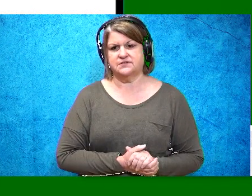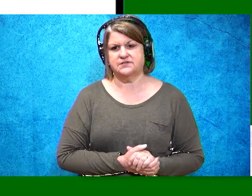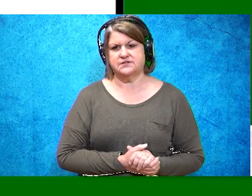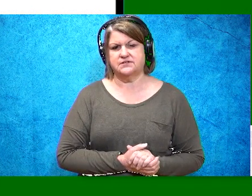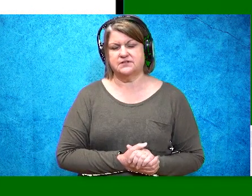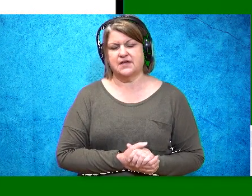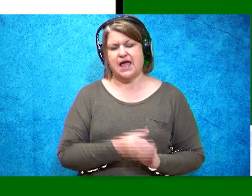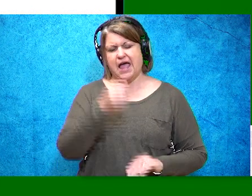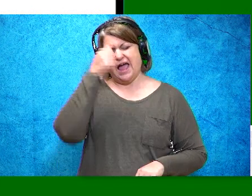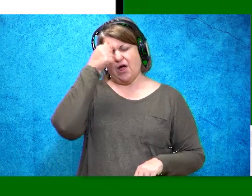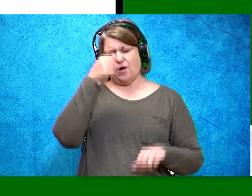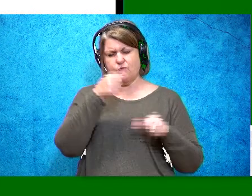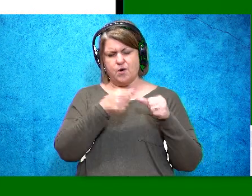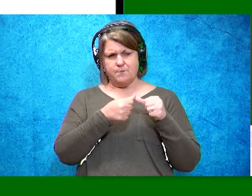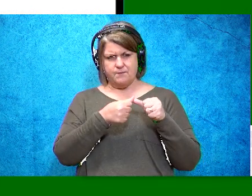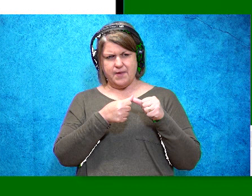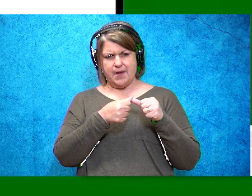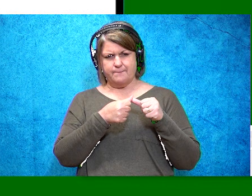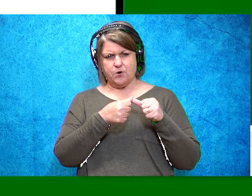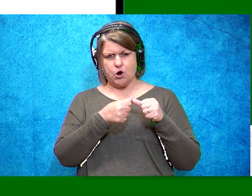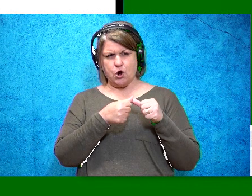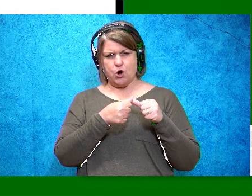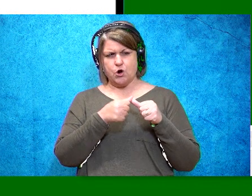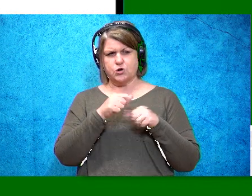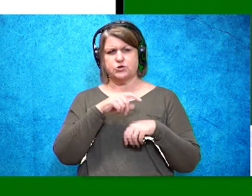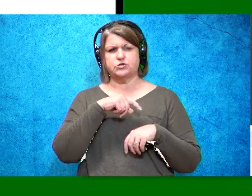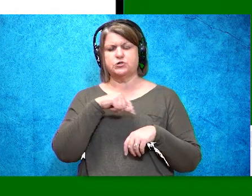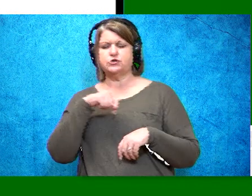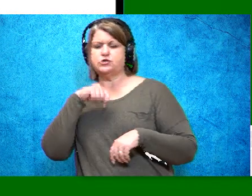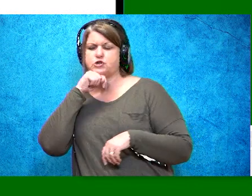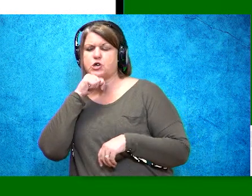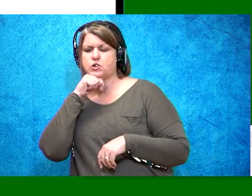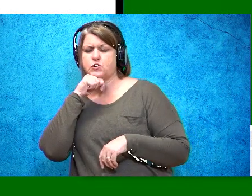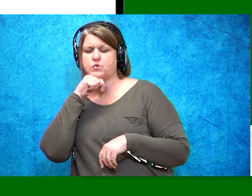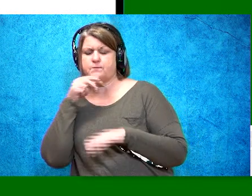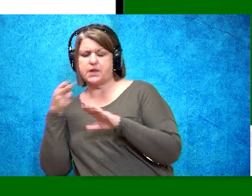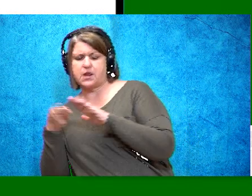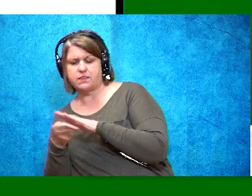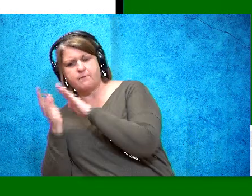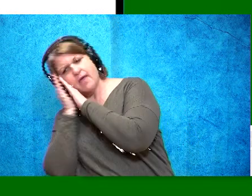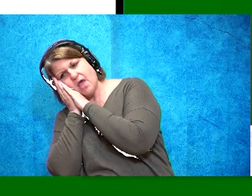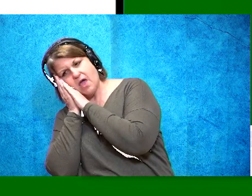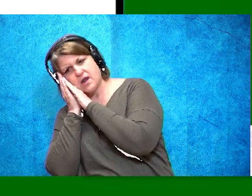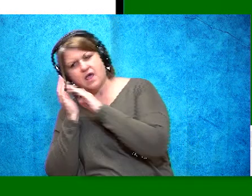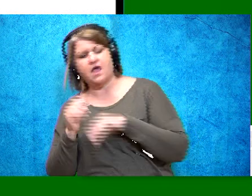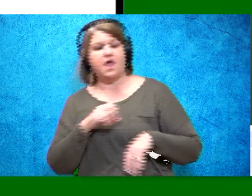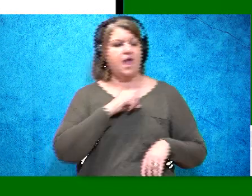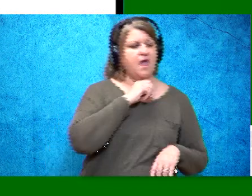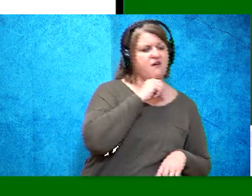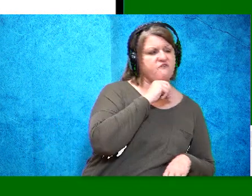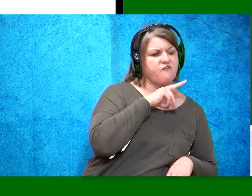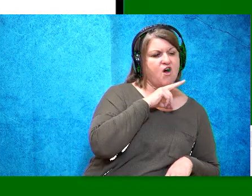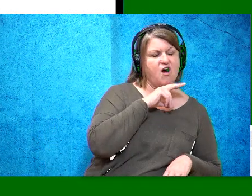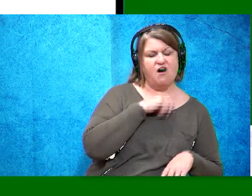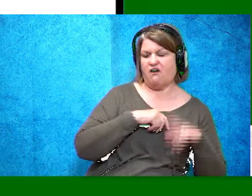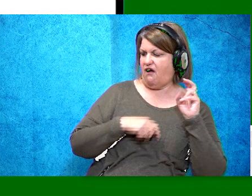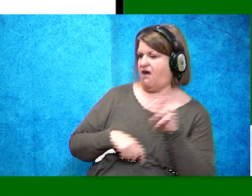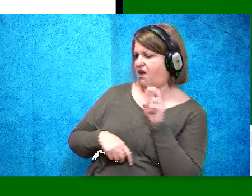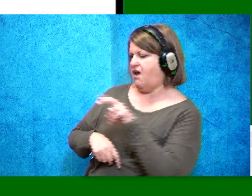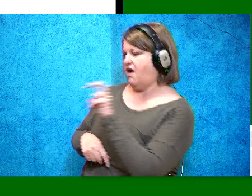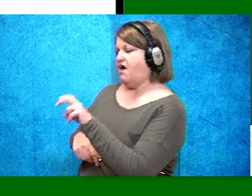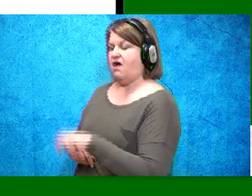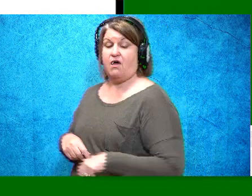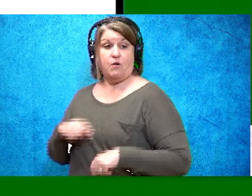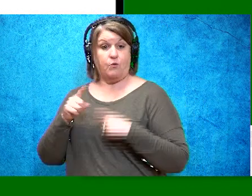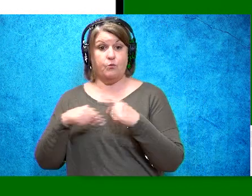I remember Toad being in bed, and I remember Frog coming over. When you're in bed, where are you?